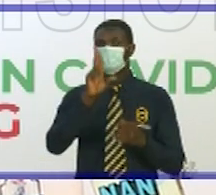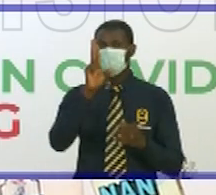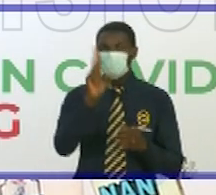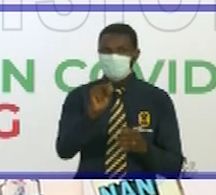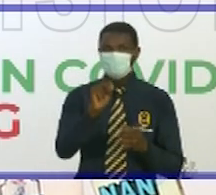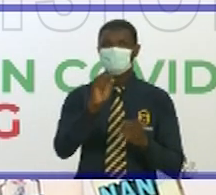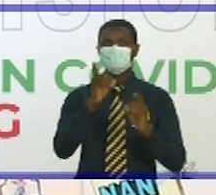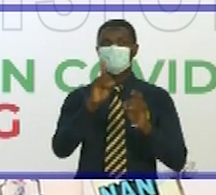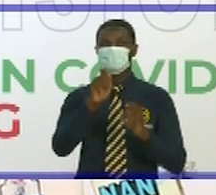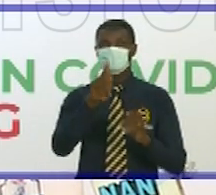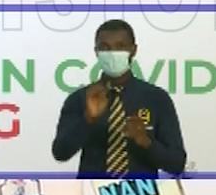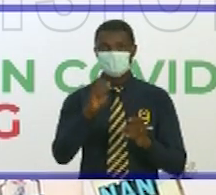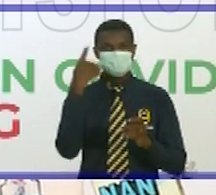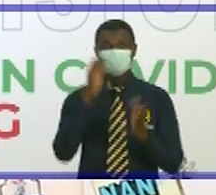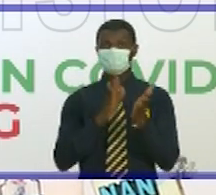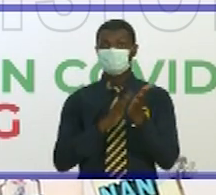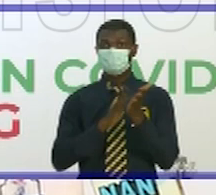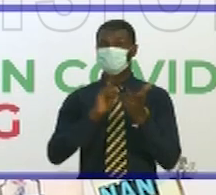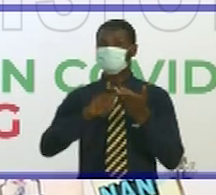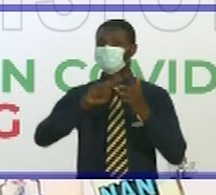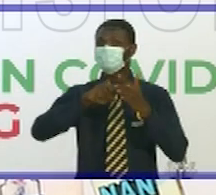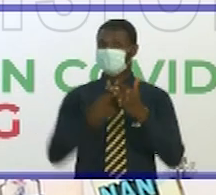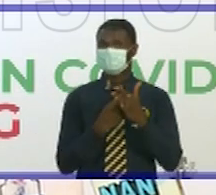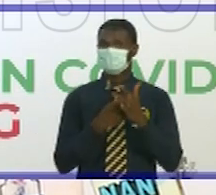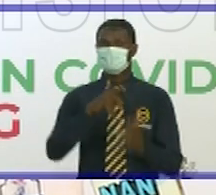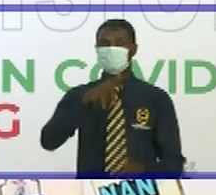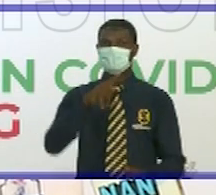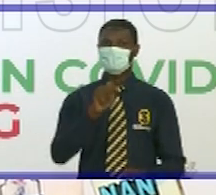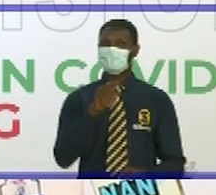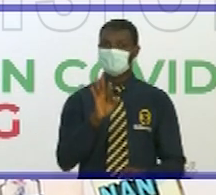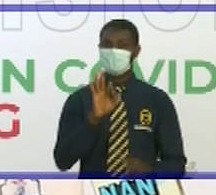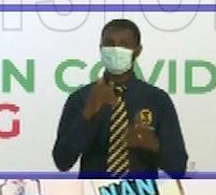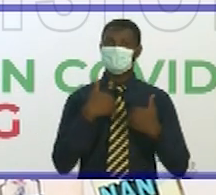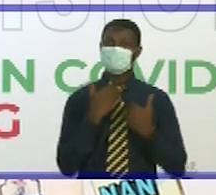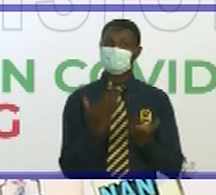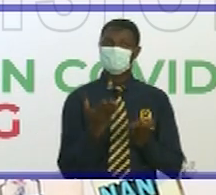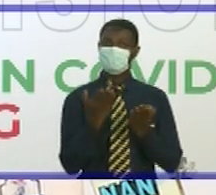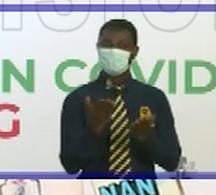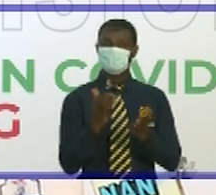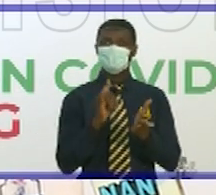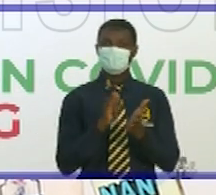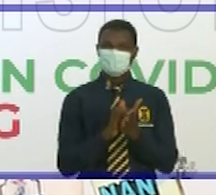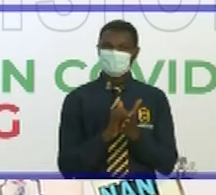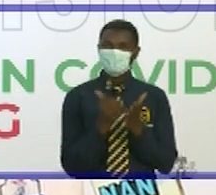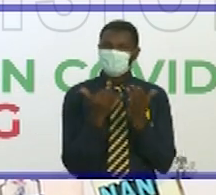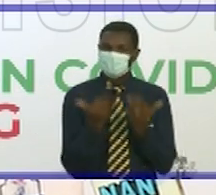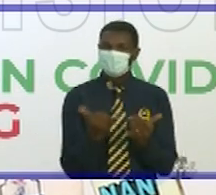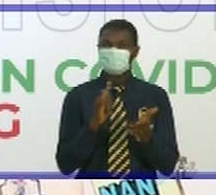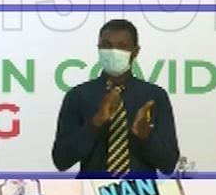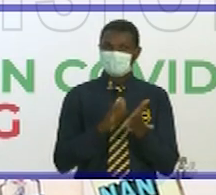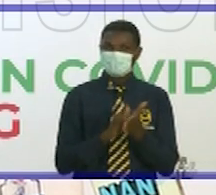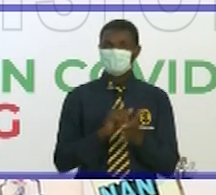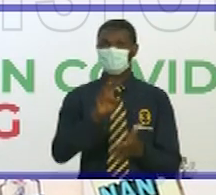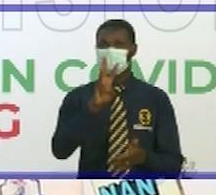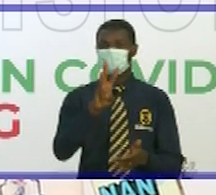has proposed and what the PTF has proposed is that in view of